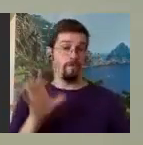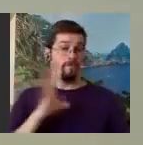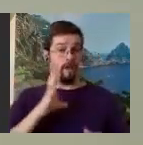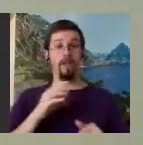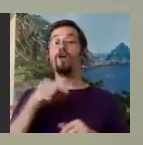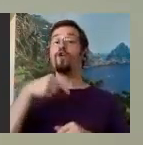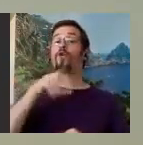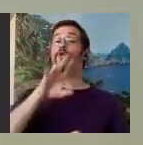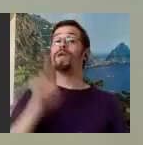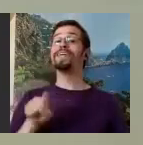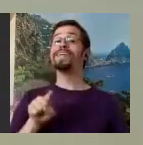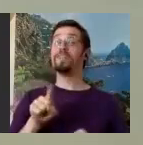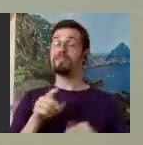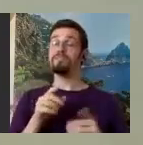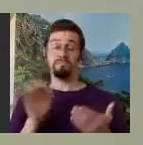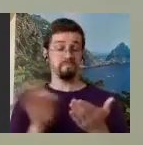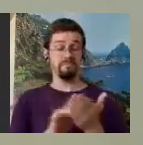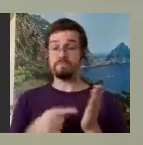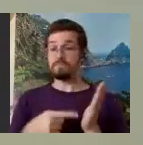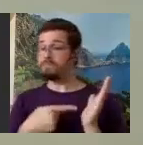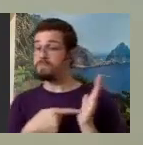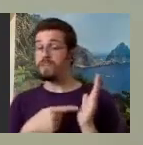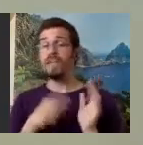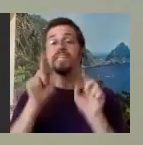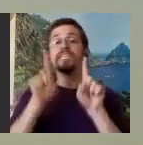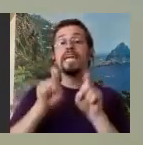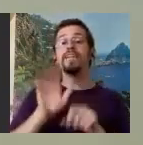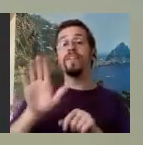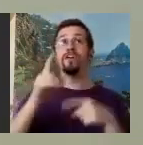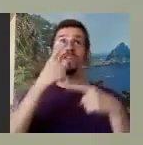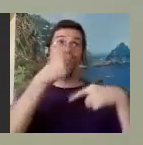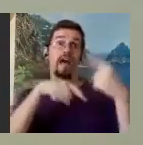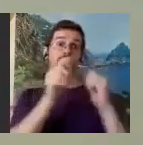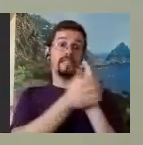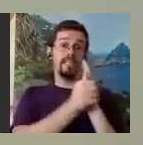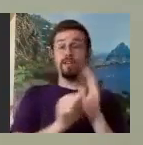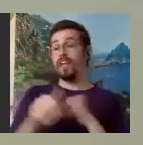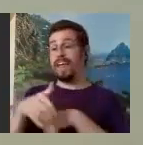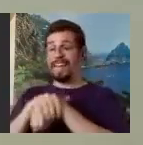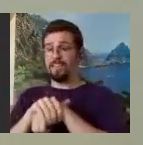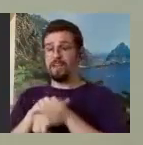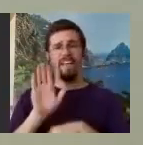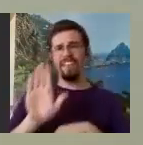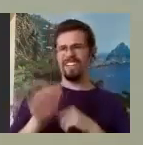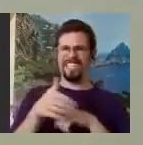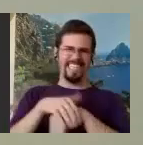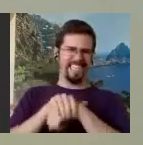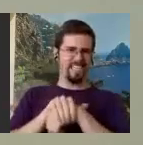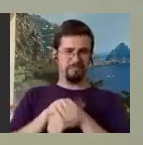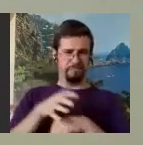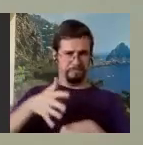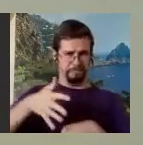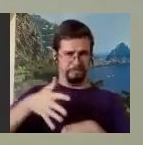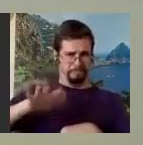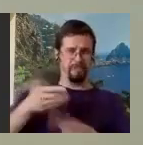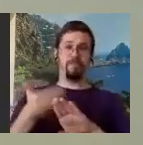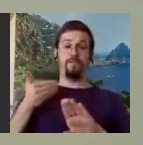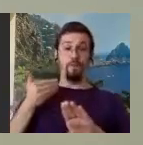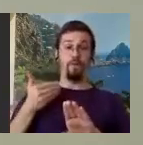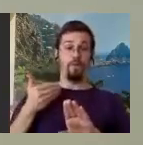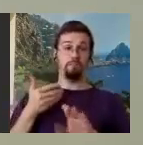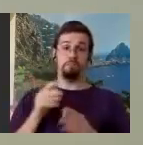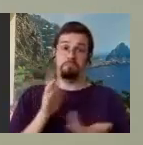When I showed the app onto the screen, the students immediately began to recognize the signs and their meanings. It was eye-opening